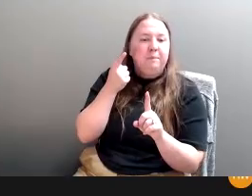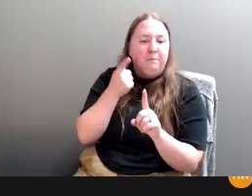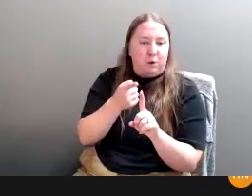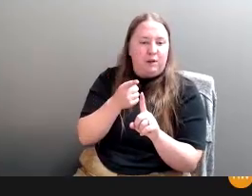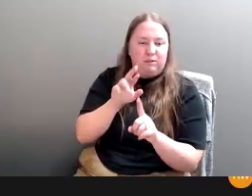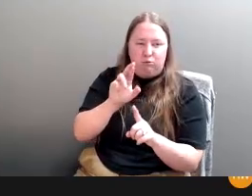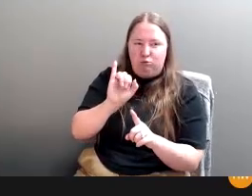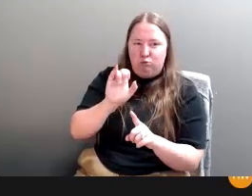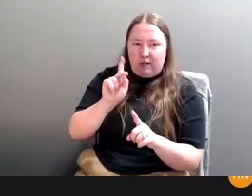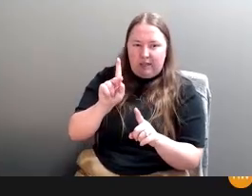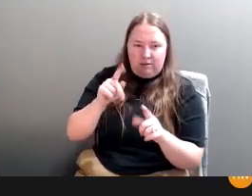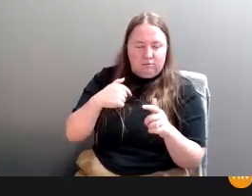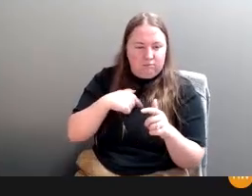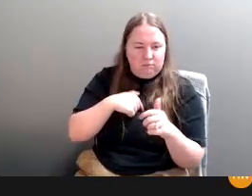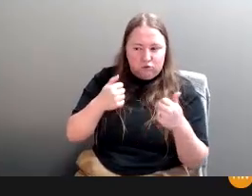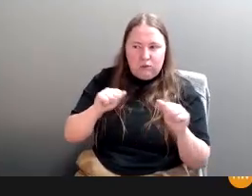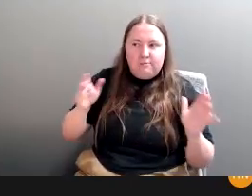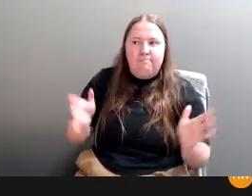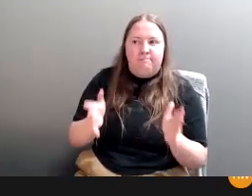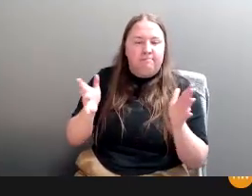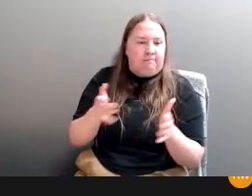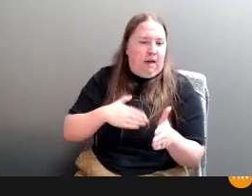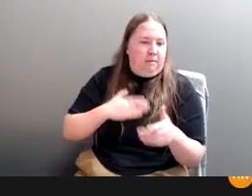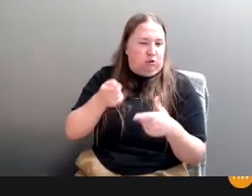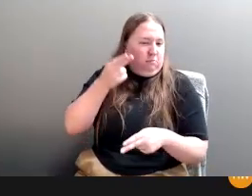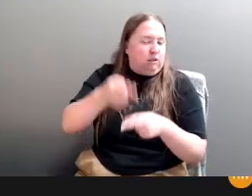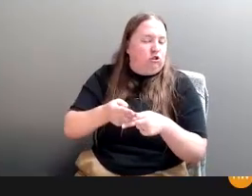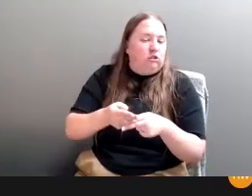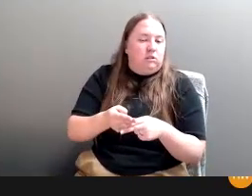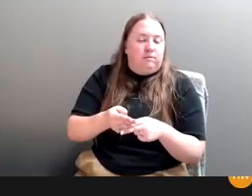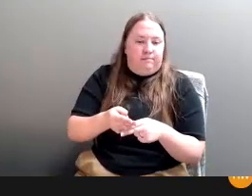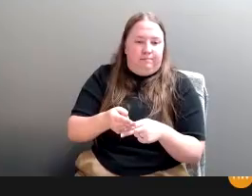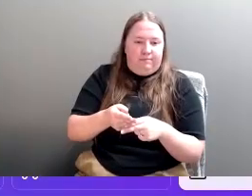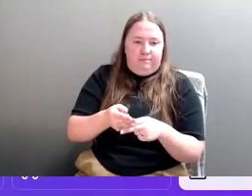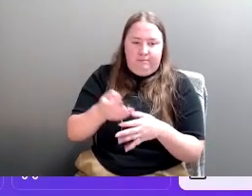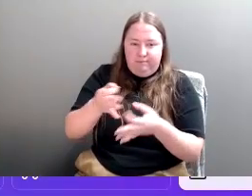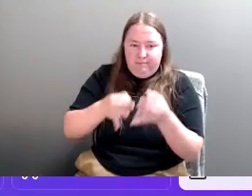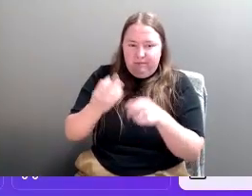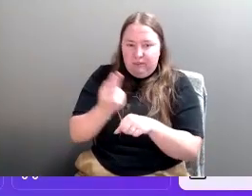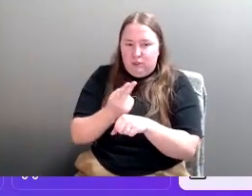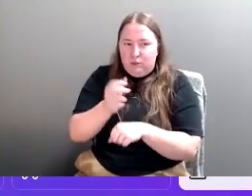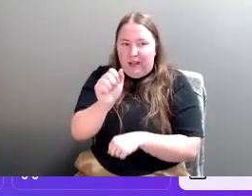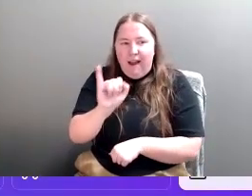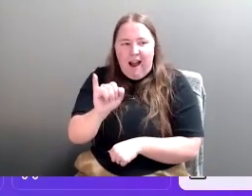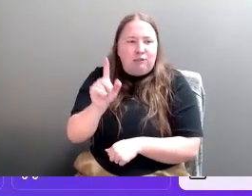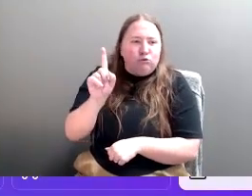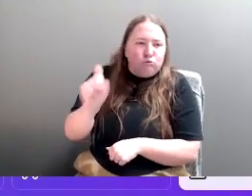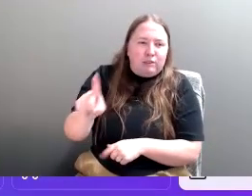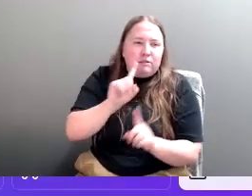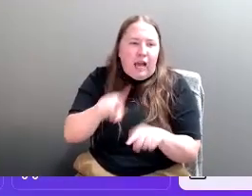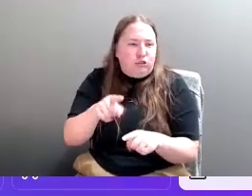trying to like, push, and I'm glad that you mentioned this or, is that instead of using AI as a Q&A kind of machine